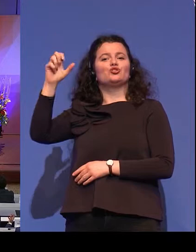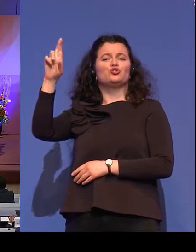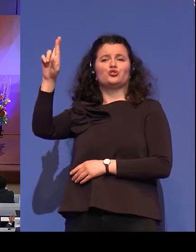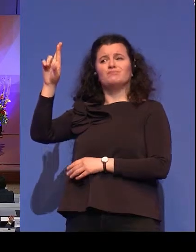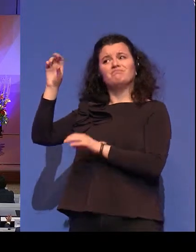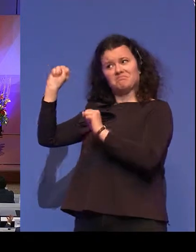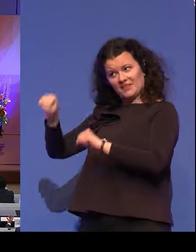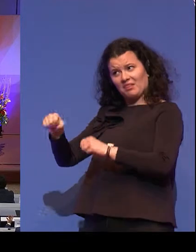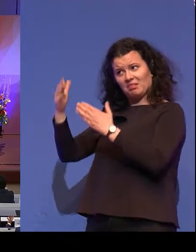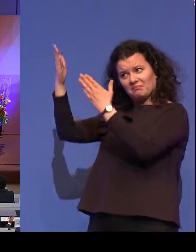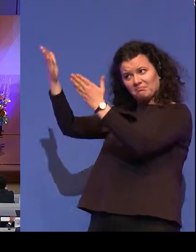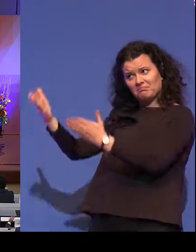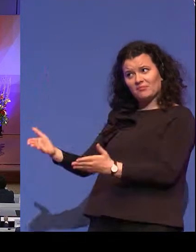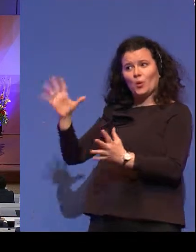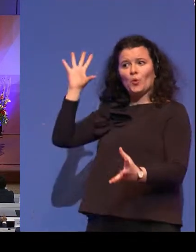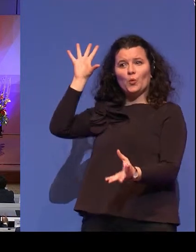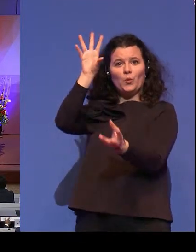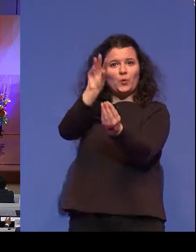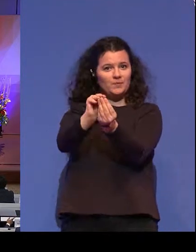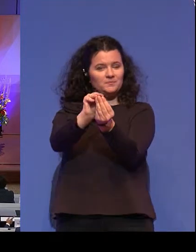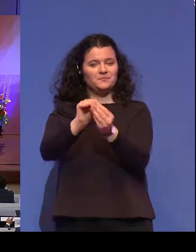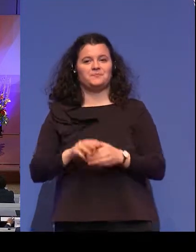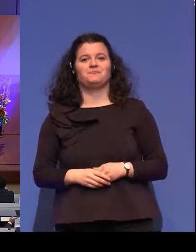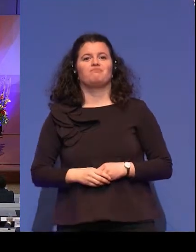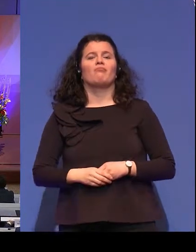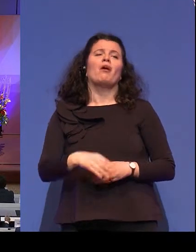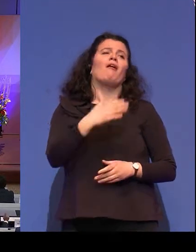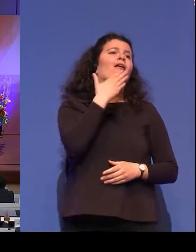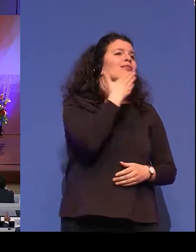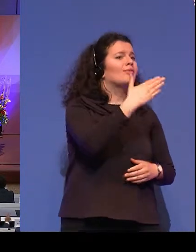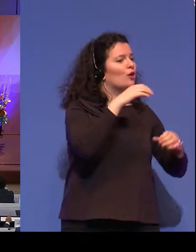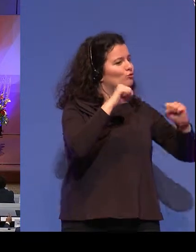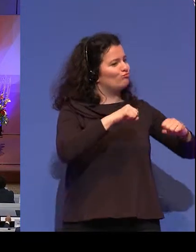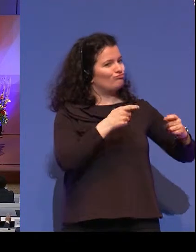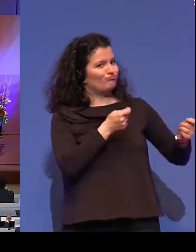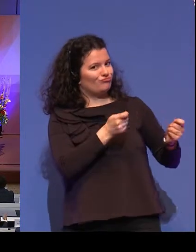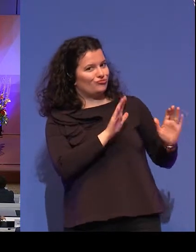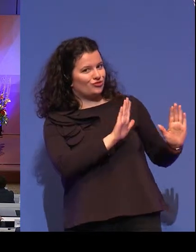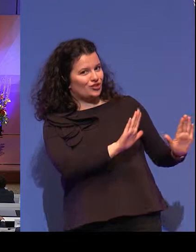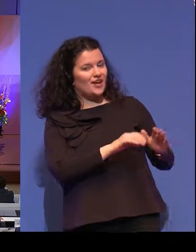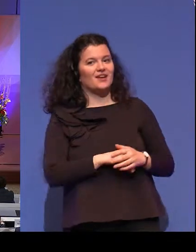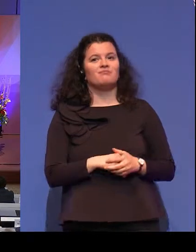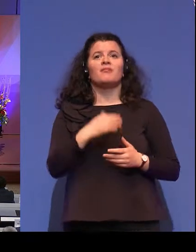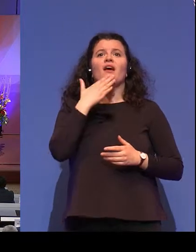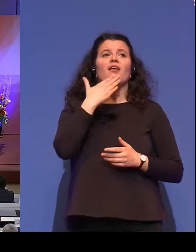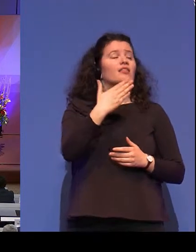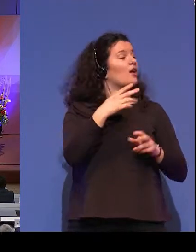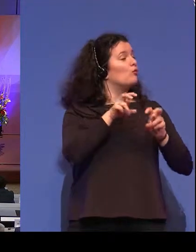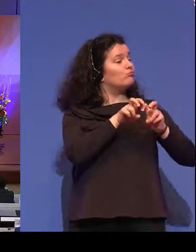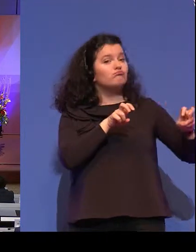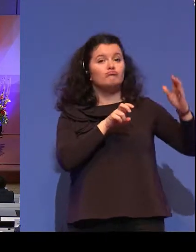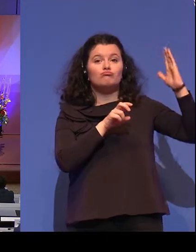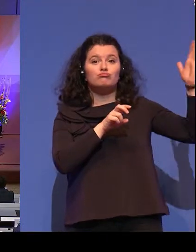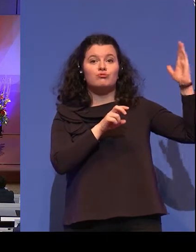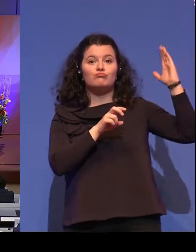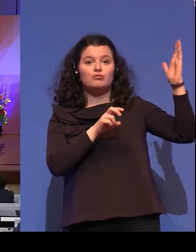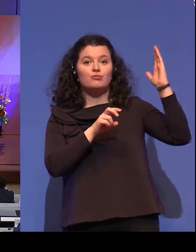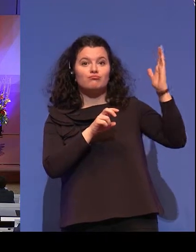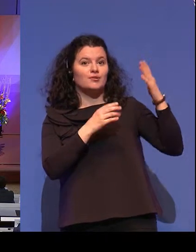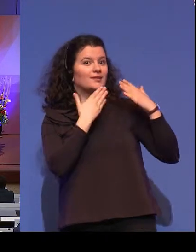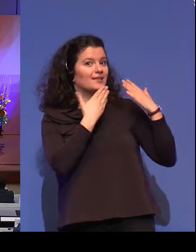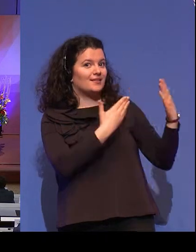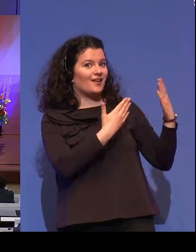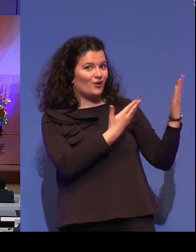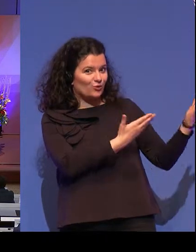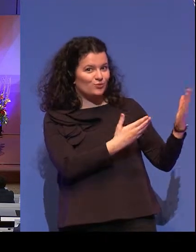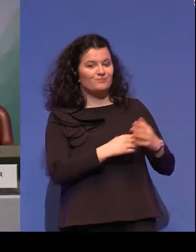Sir, the floor is yours. Thank you very much, Madam Chair. Thank you very much indeed to the members on the panel. Ladies and gentlemen, dear friends,